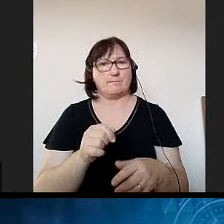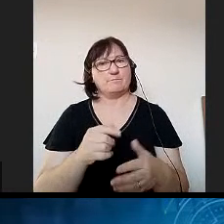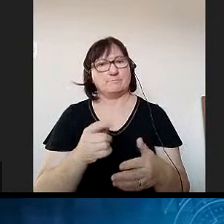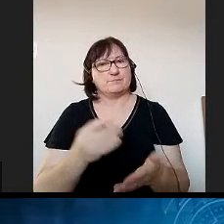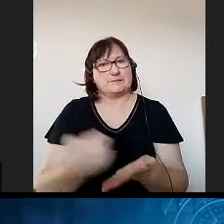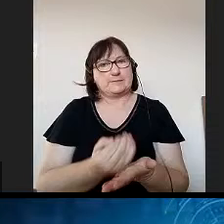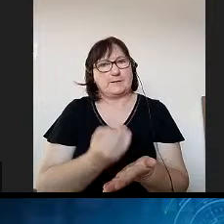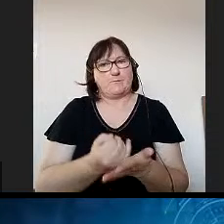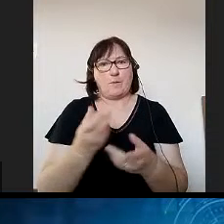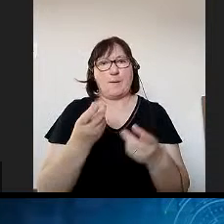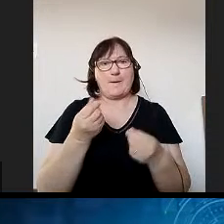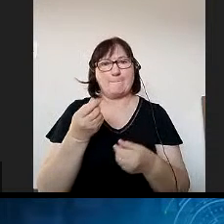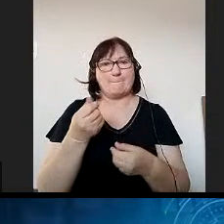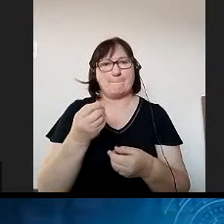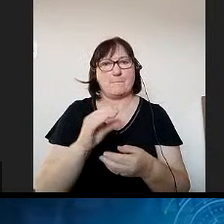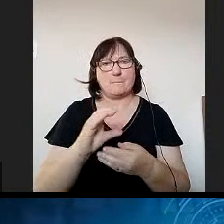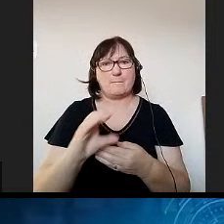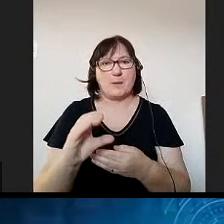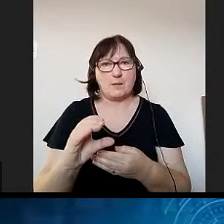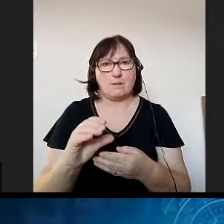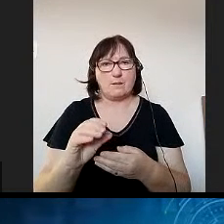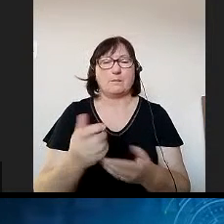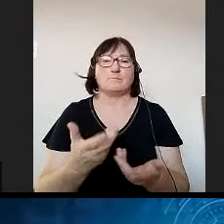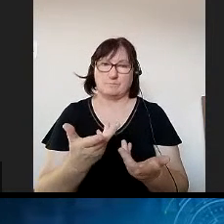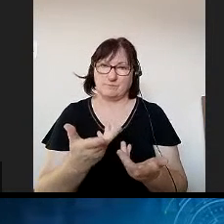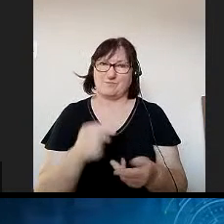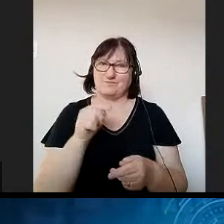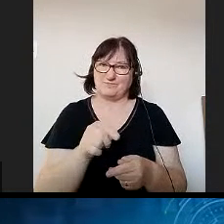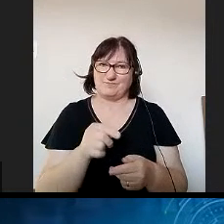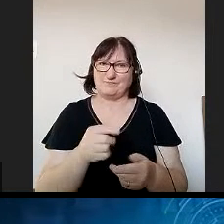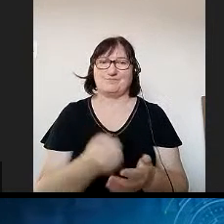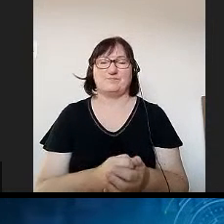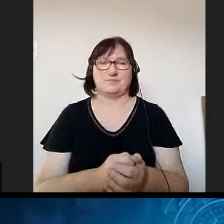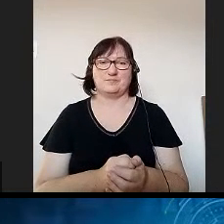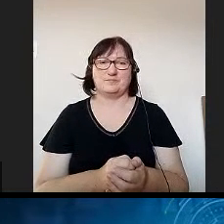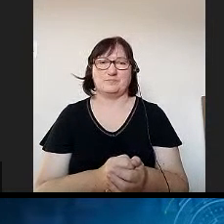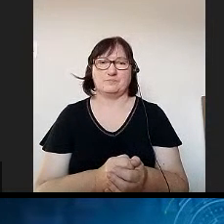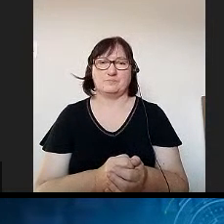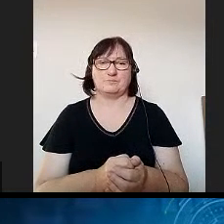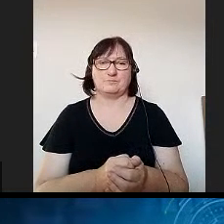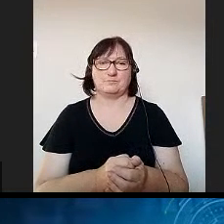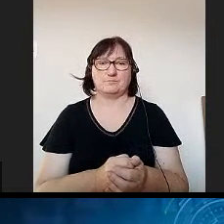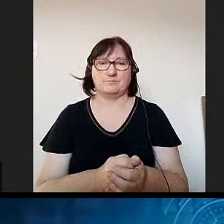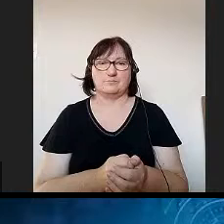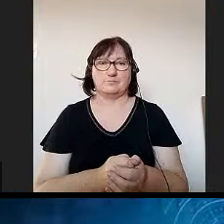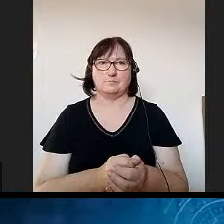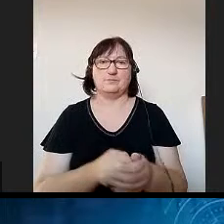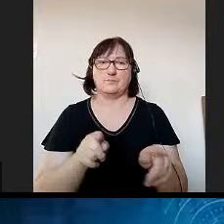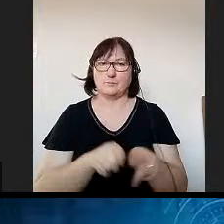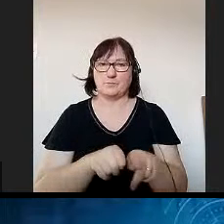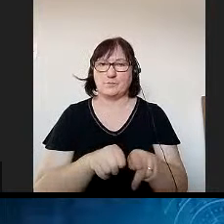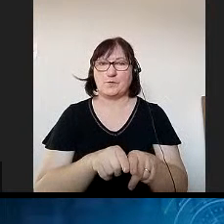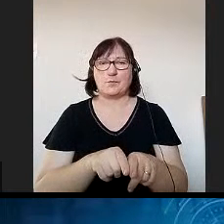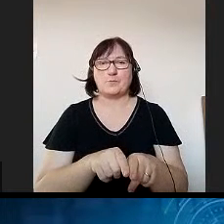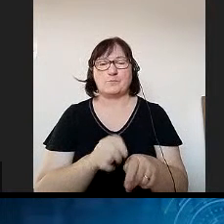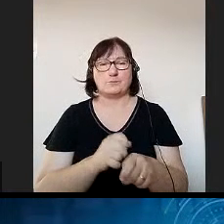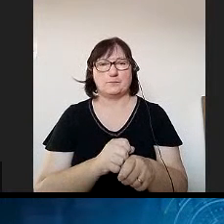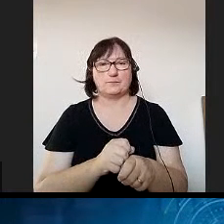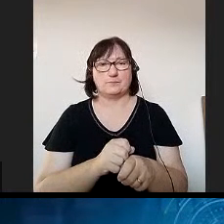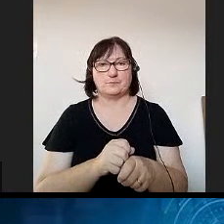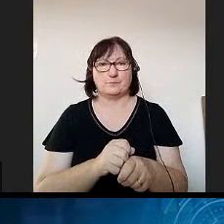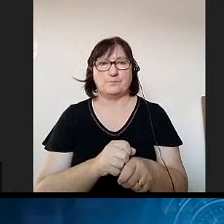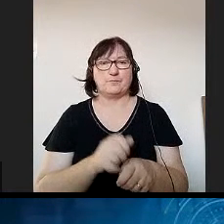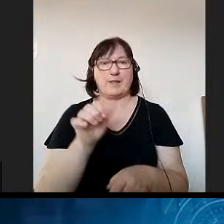in their day-to-day business. As my other colleague indicated earlier, Penny Bologo, we have the AEO, which